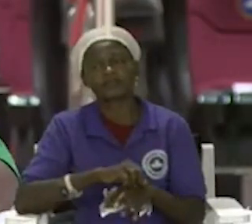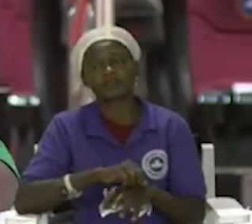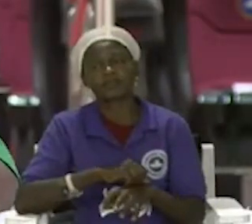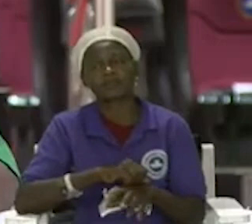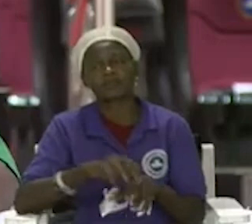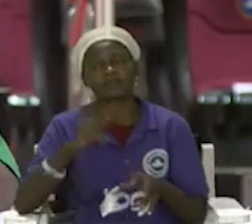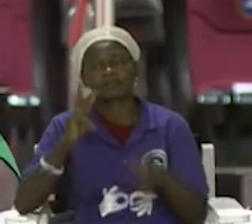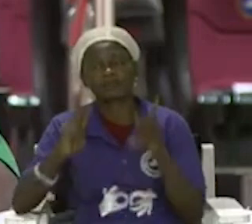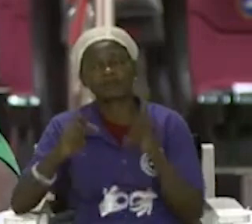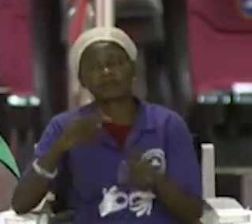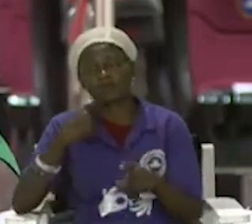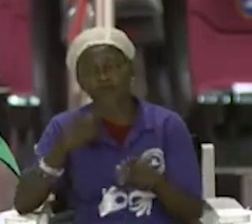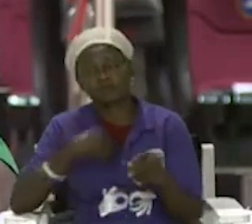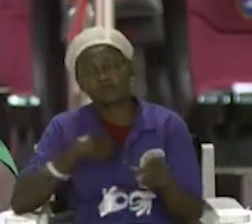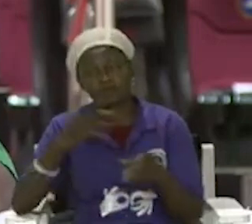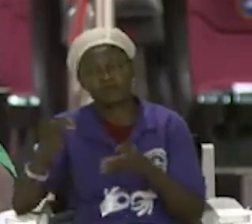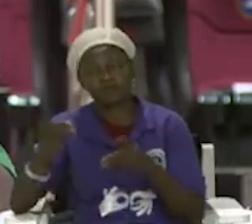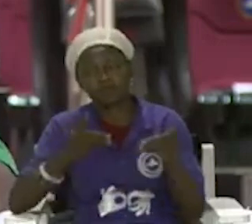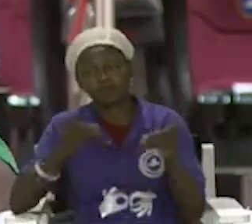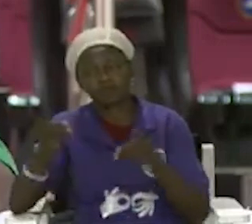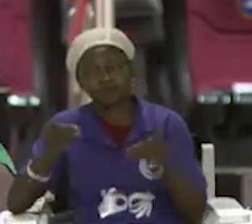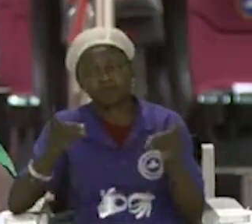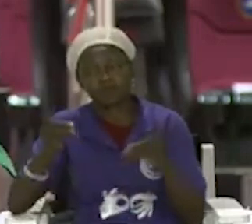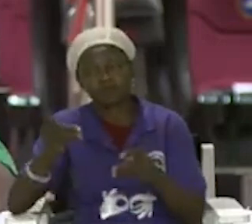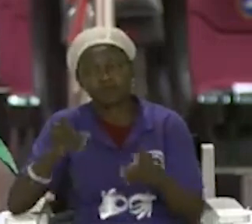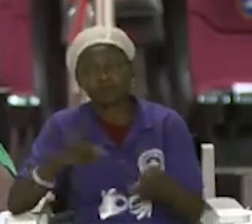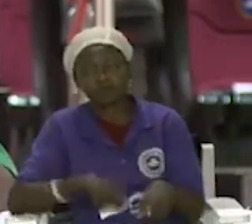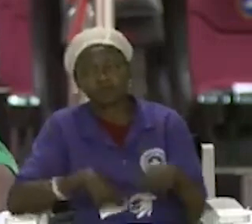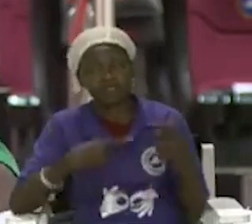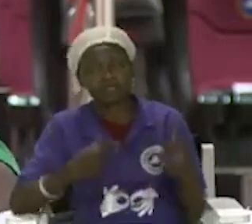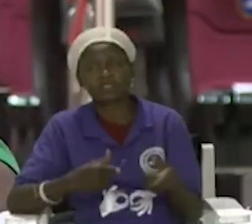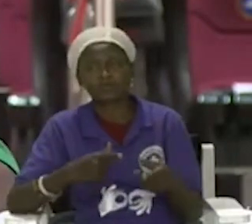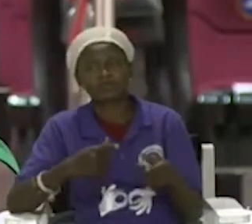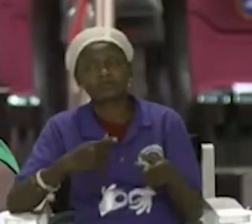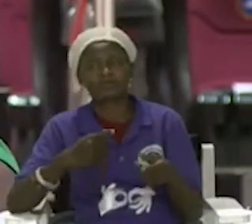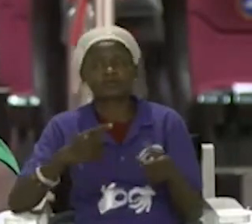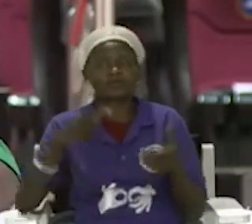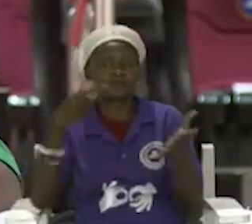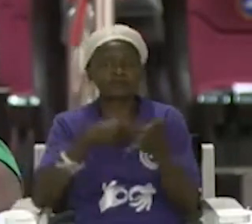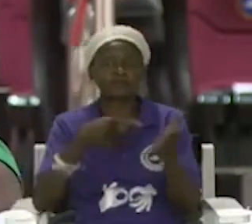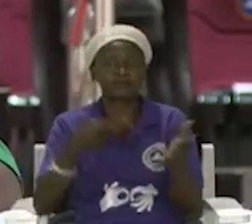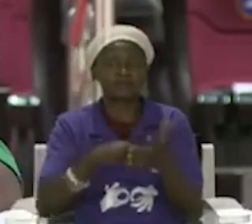People who have dominion live debt-free.